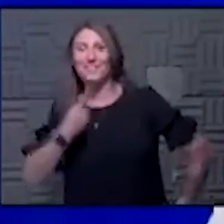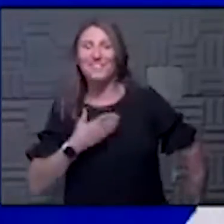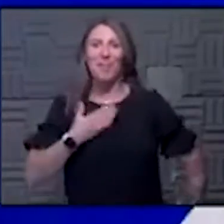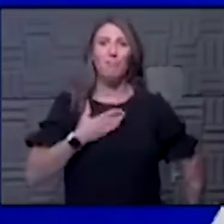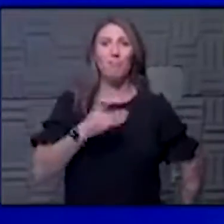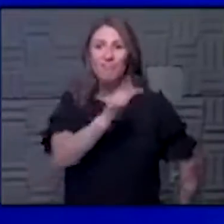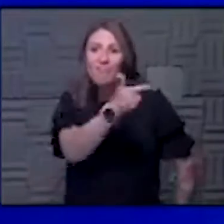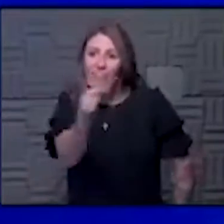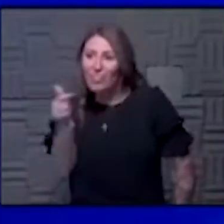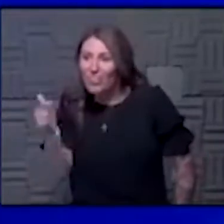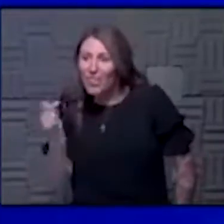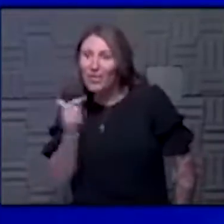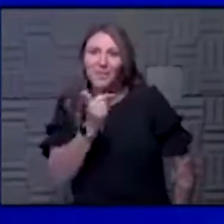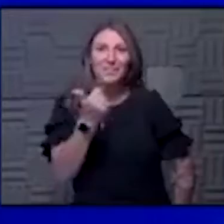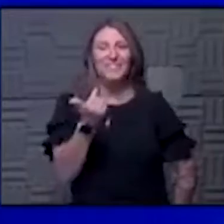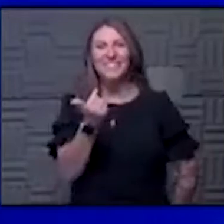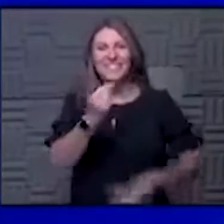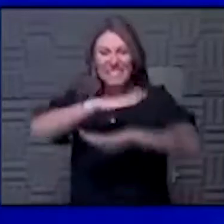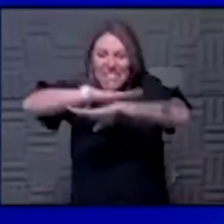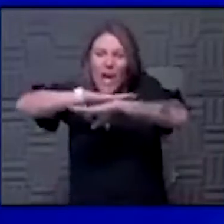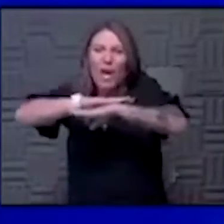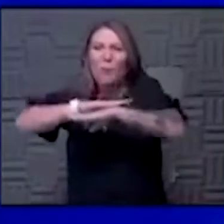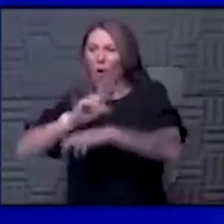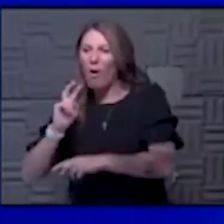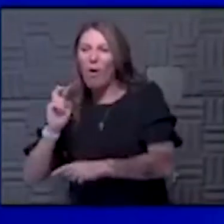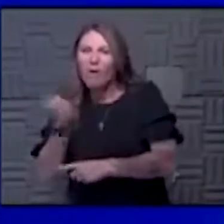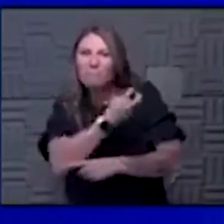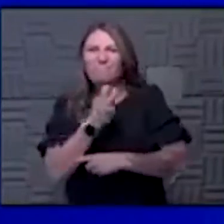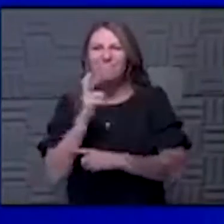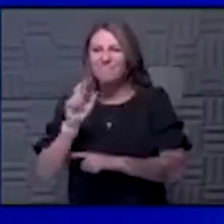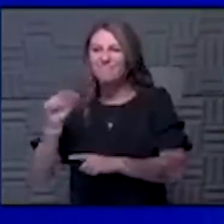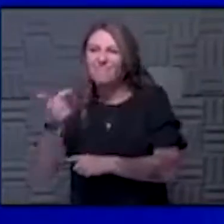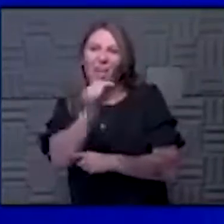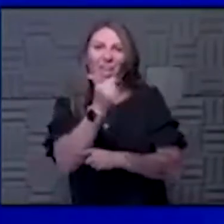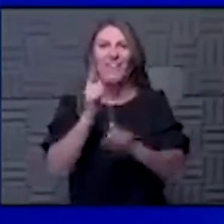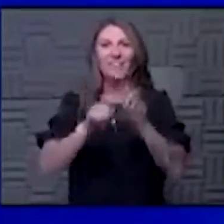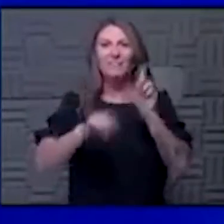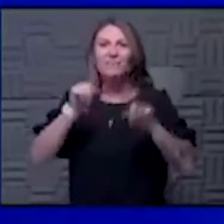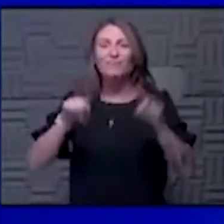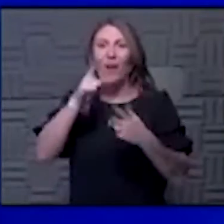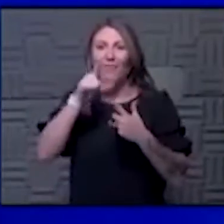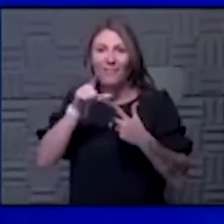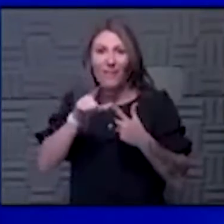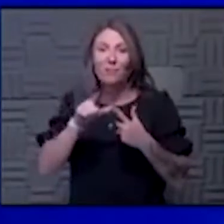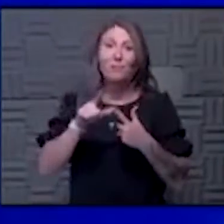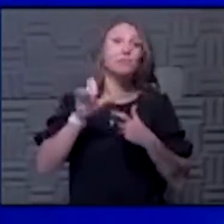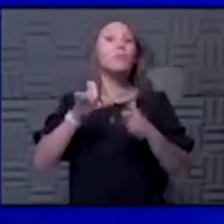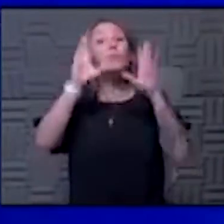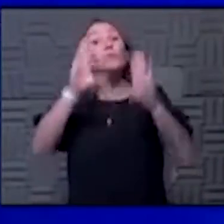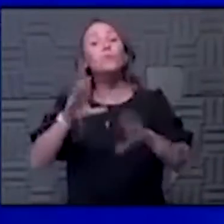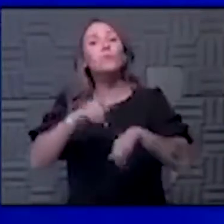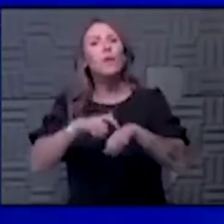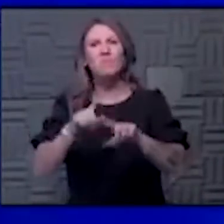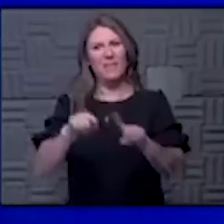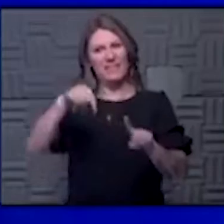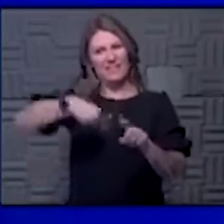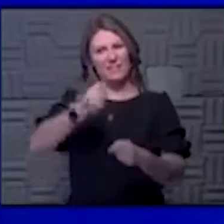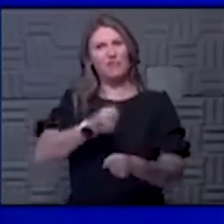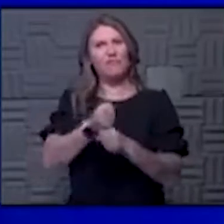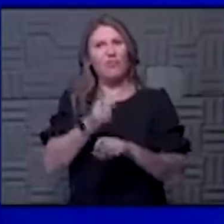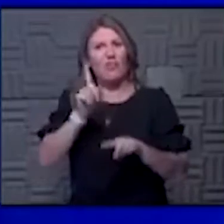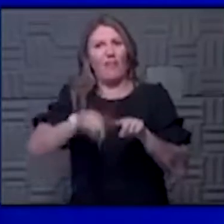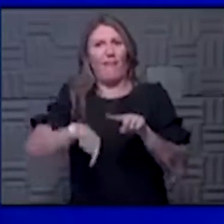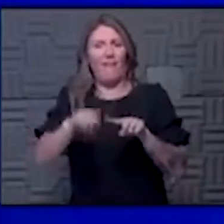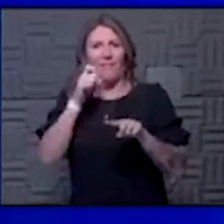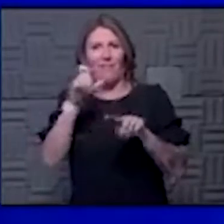around the alphabet, and then we go around the table a couple of times and see everybody gets different letters and blah, blah, blah. So that's a great time. So we can't do that this year. We're not in the same